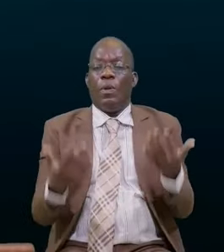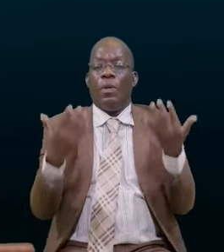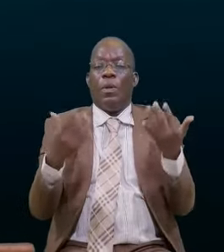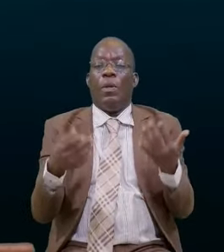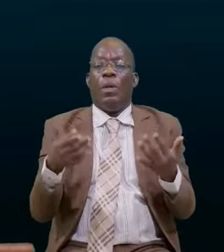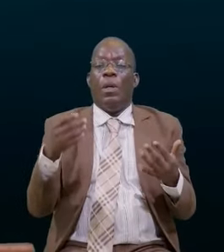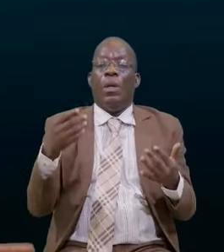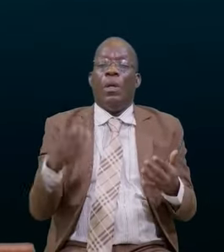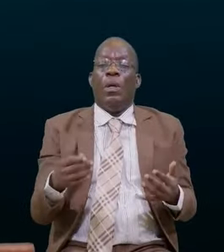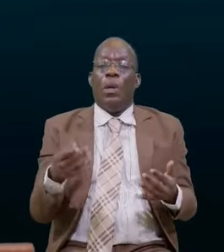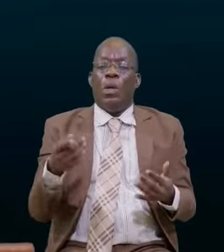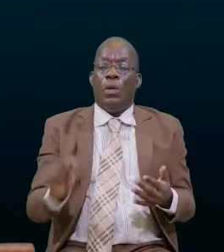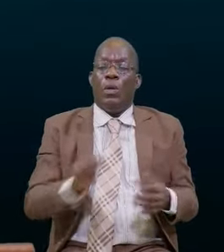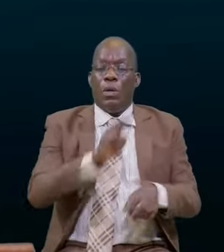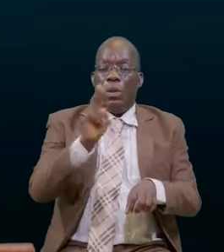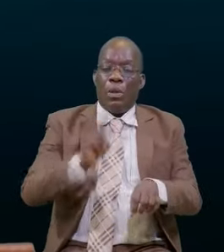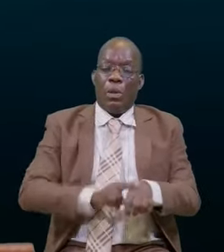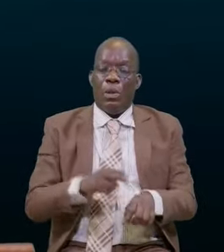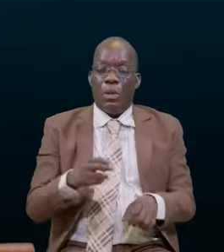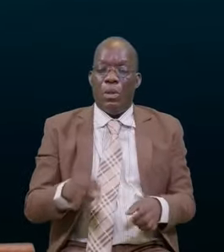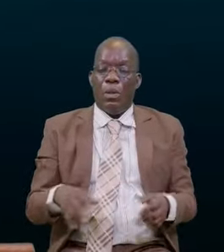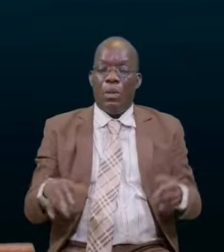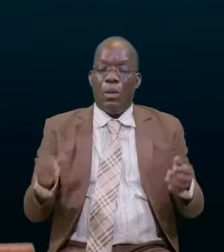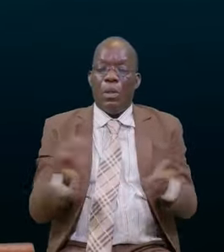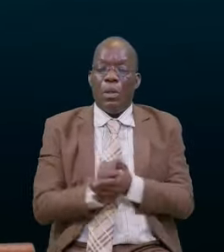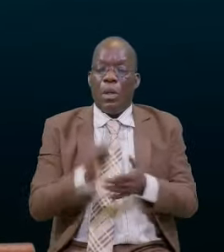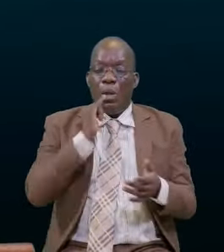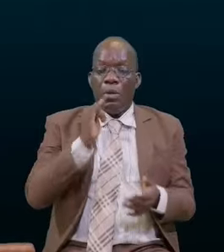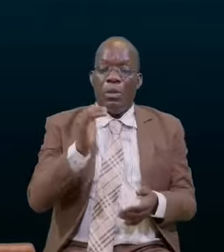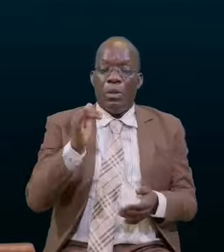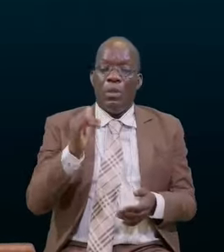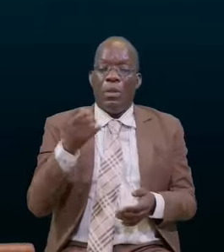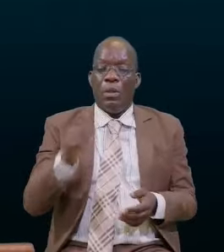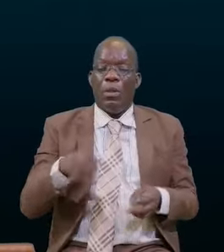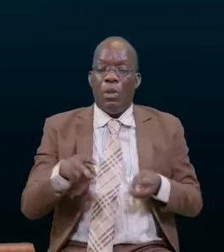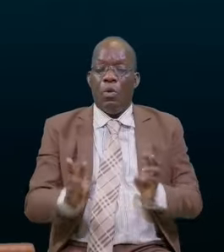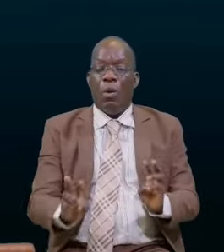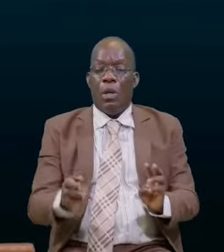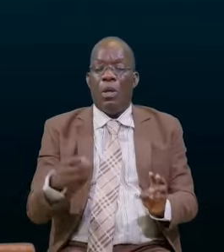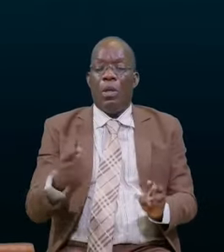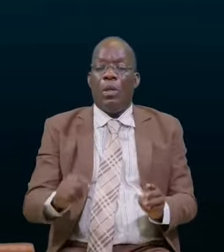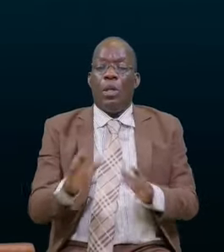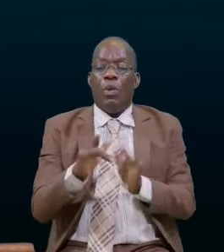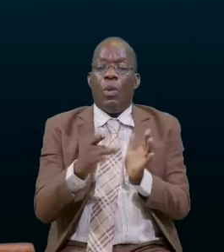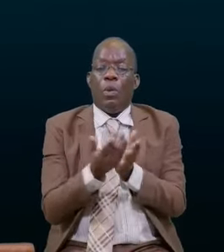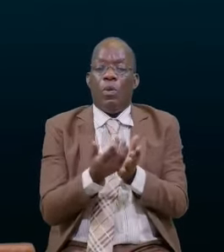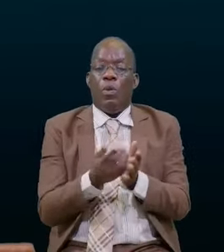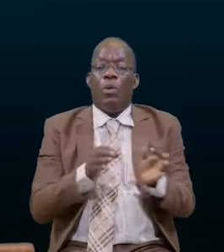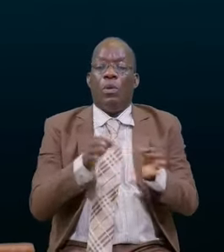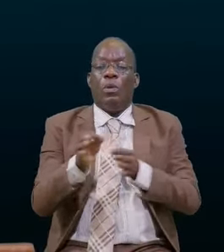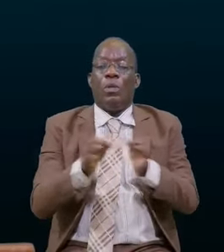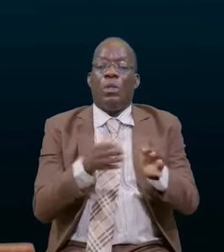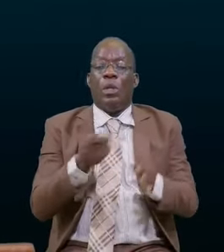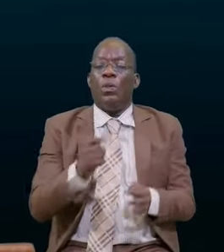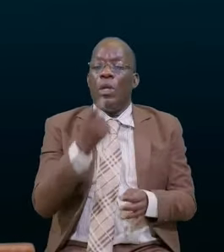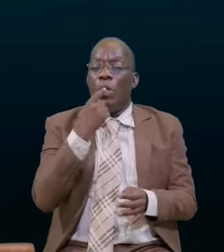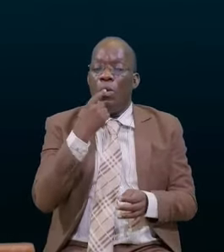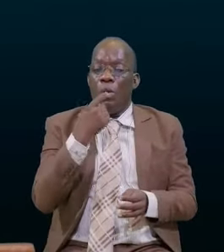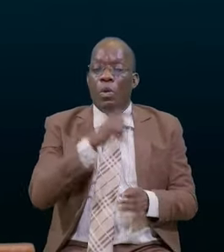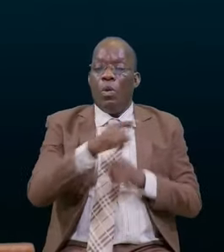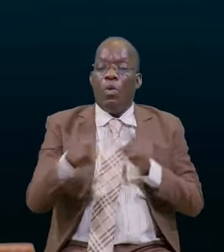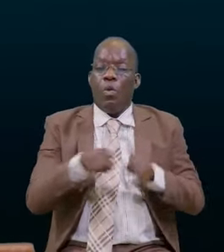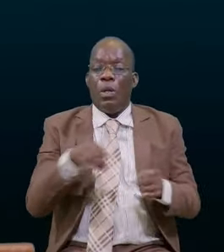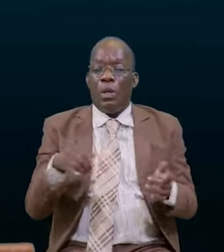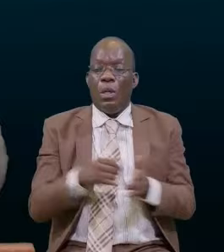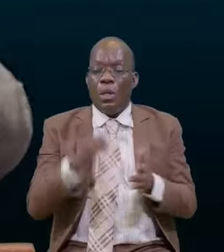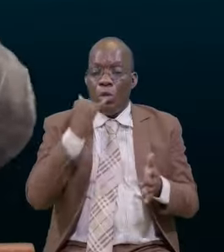on fire of hair that is what the way the Bible describes the tongue that is misused you know when the tongue is used